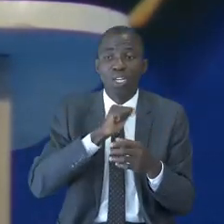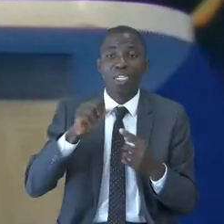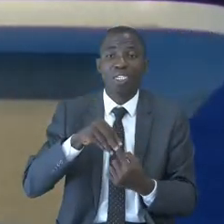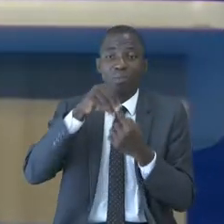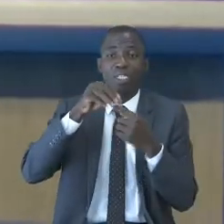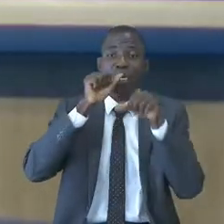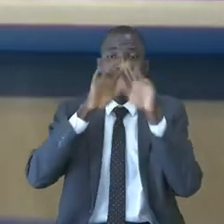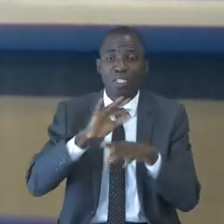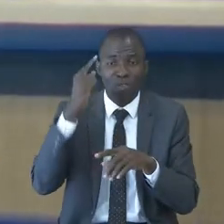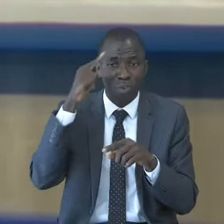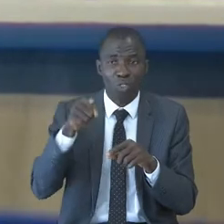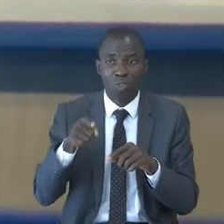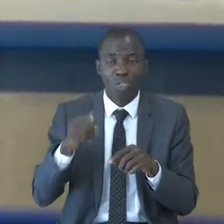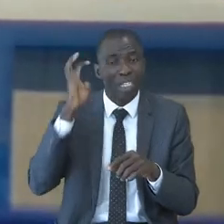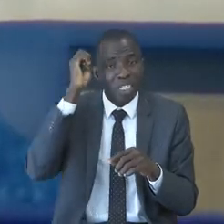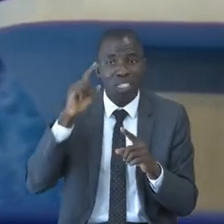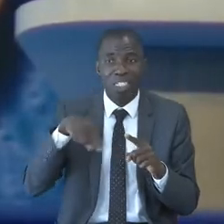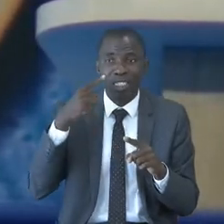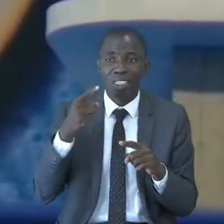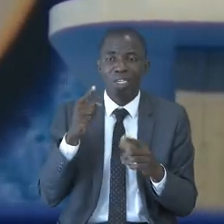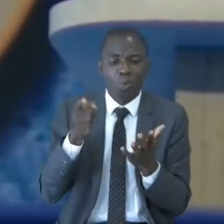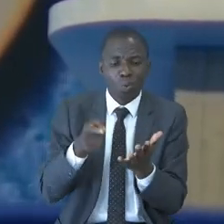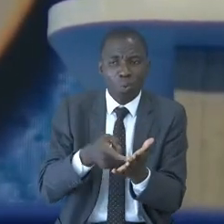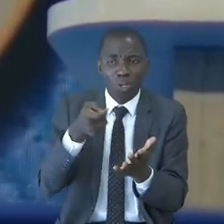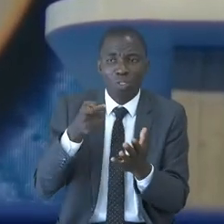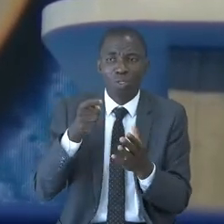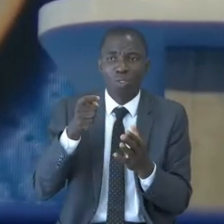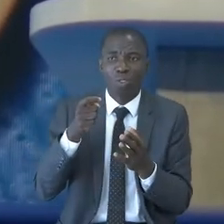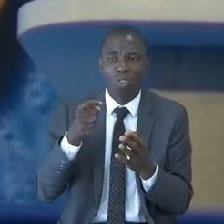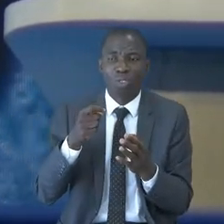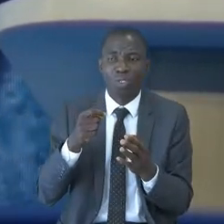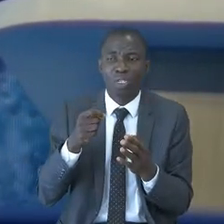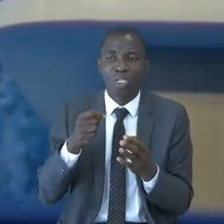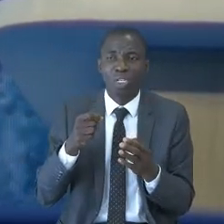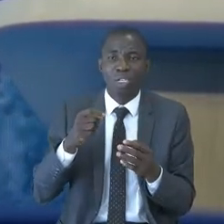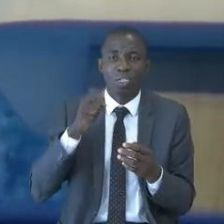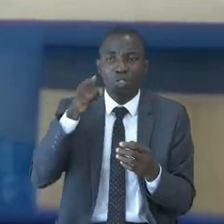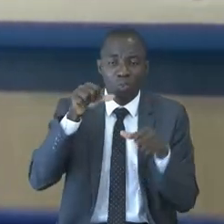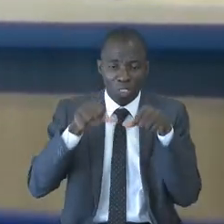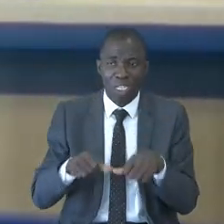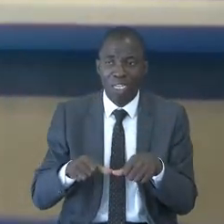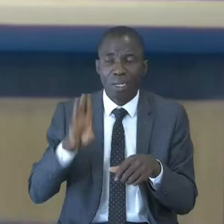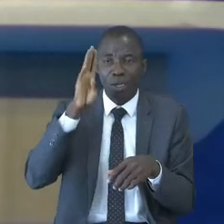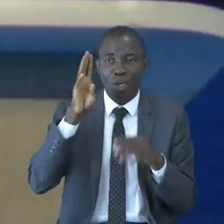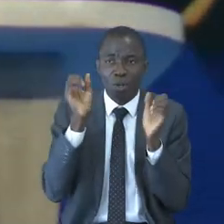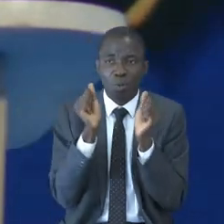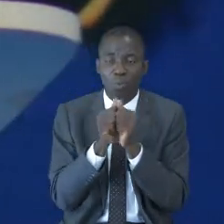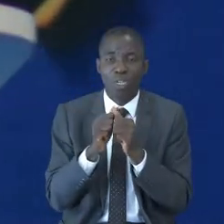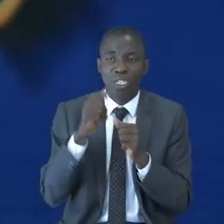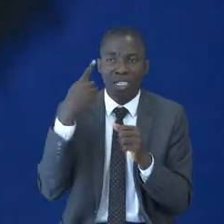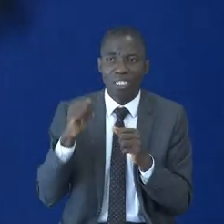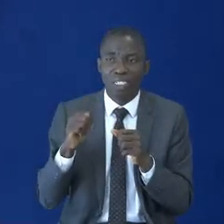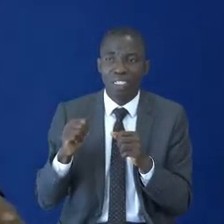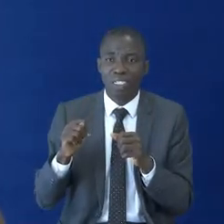for you. And he says, once you mix and you stay and abide with the ordinary, with